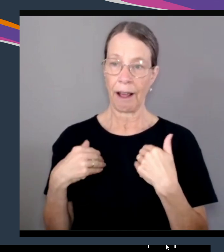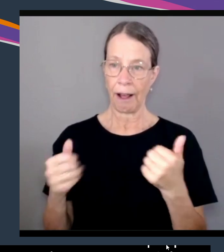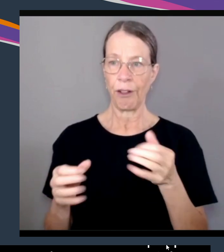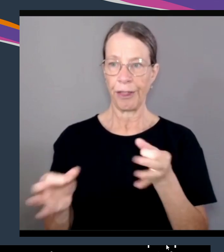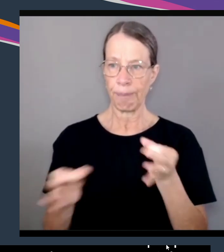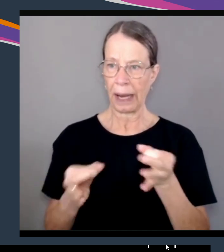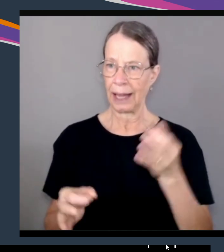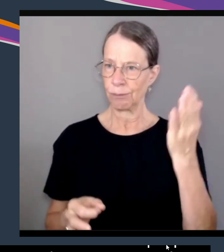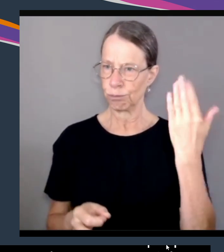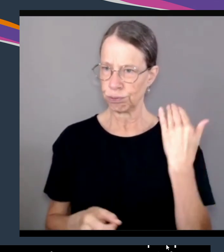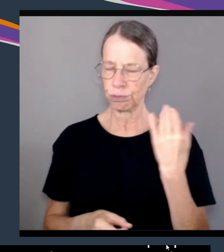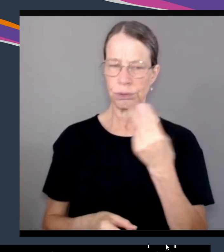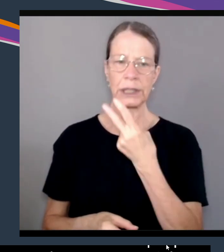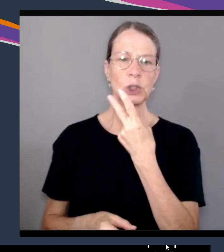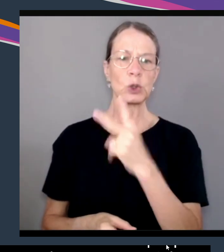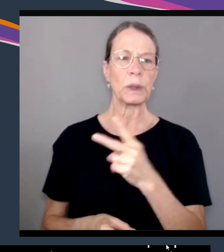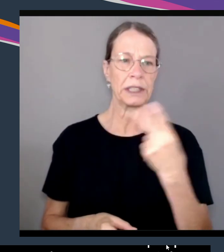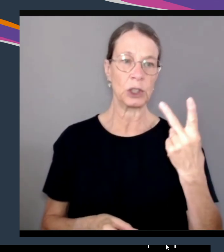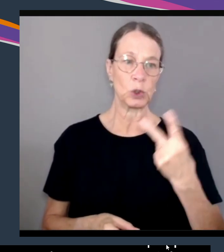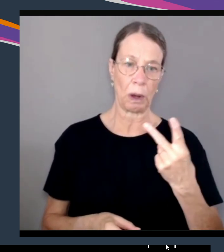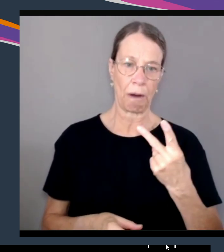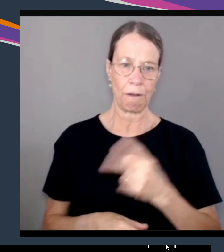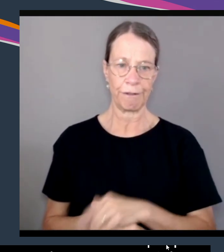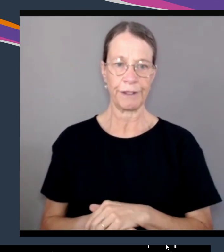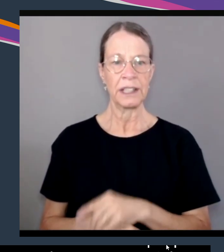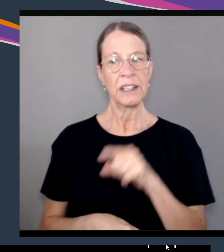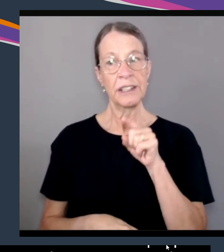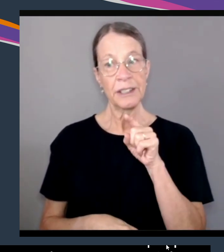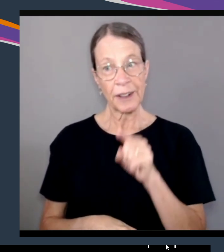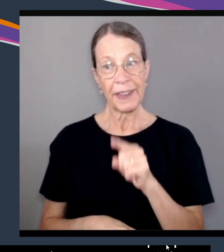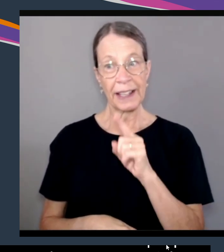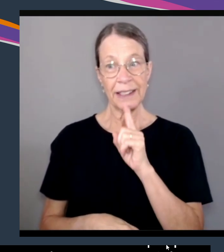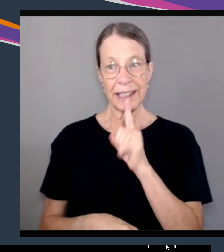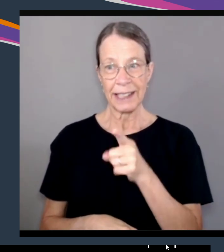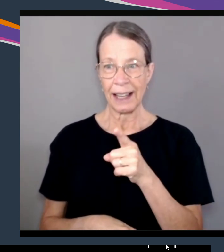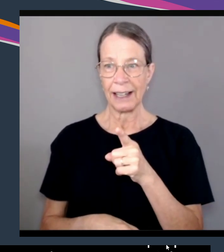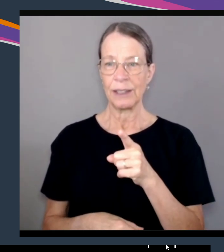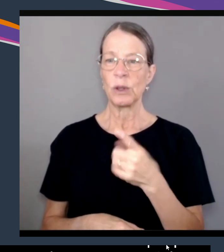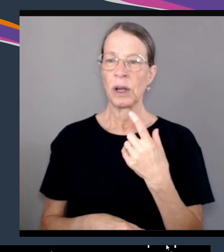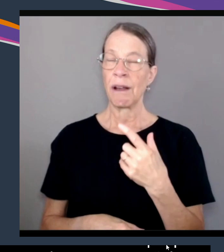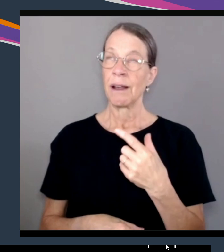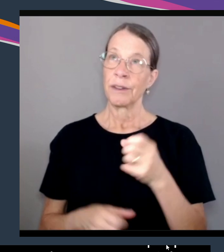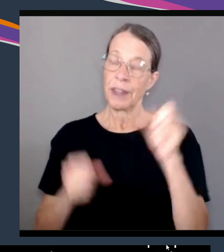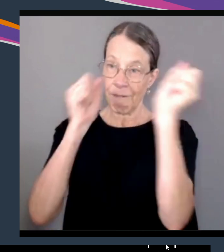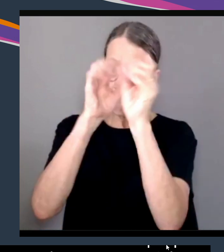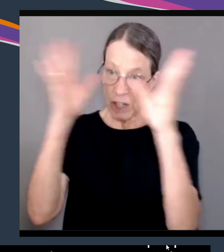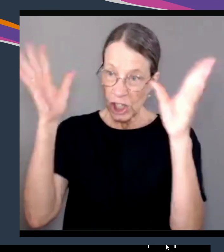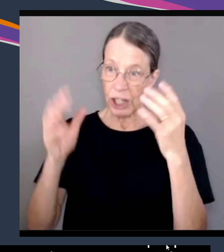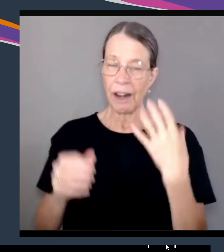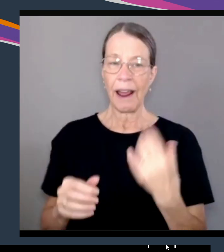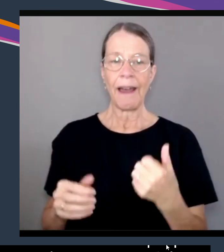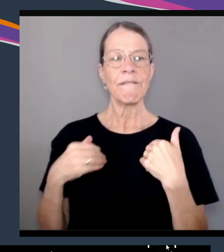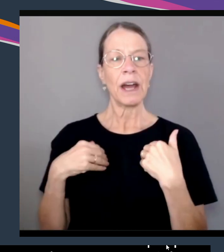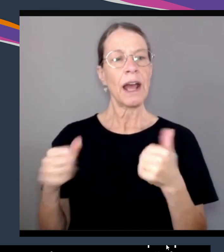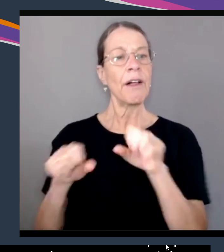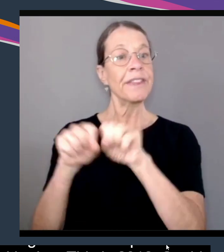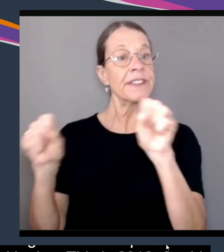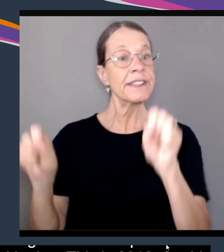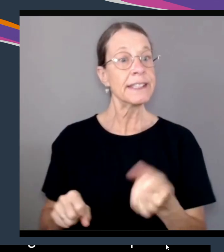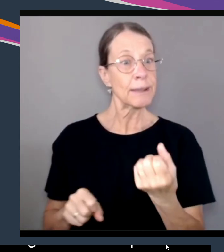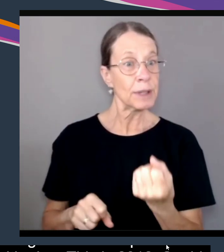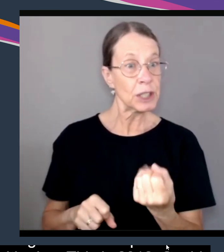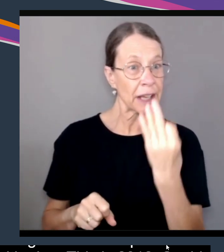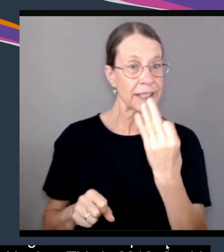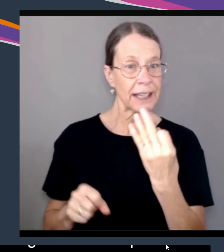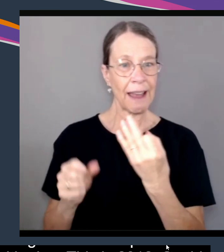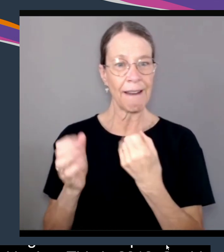says we envisage a health system free of racism. which was very much a breakthrough discourse,